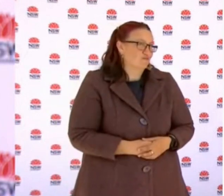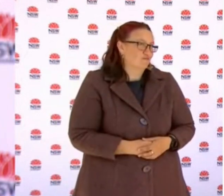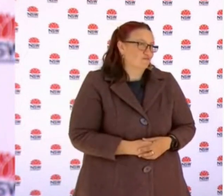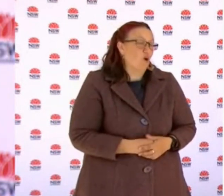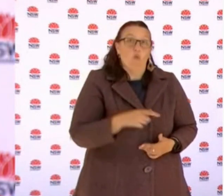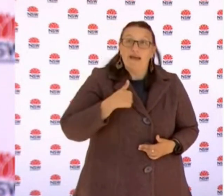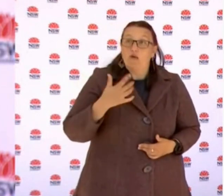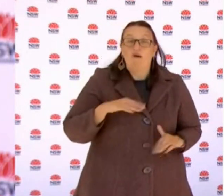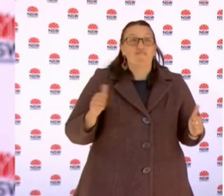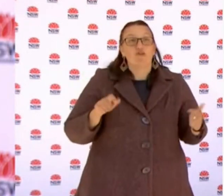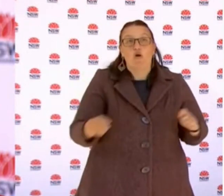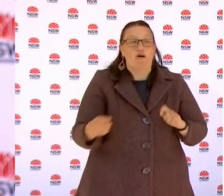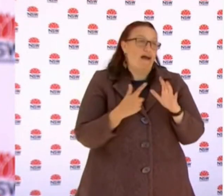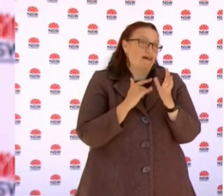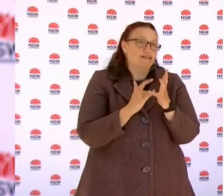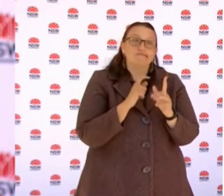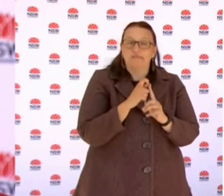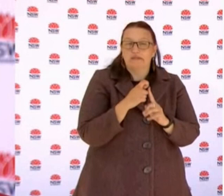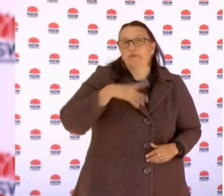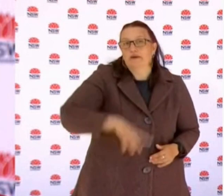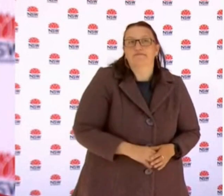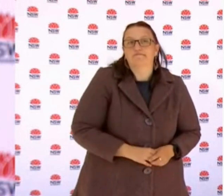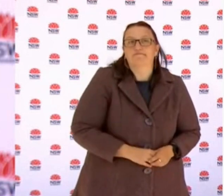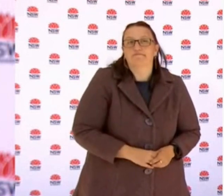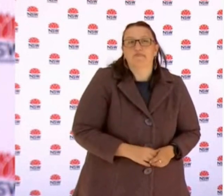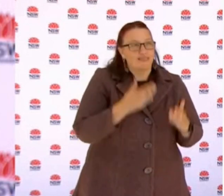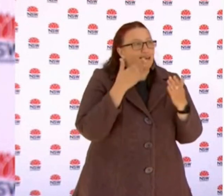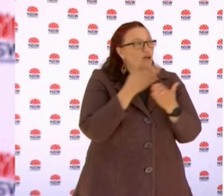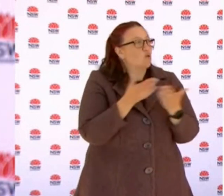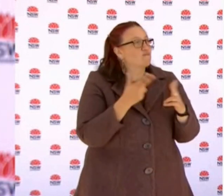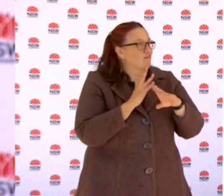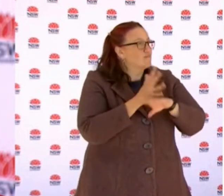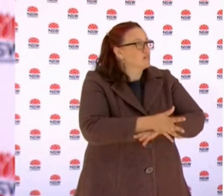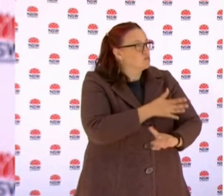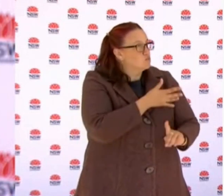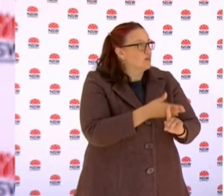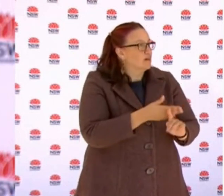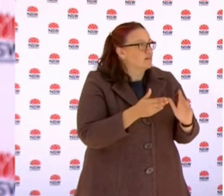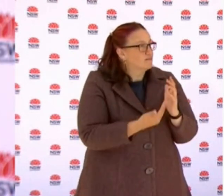We want to get out of this lockdown as soon as possible in a timely way. And I just thank everybody for the efforts to date,